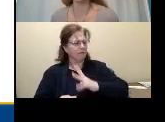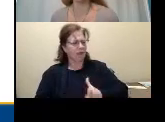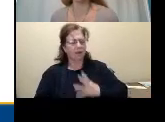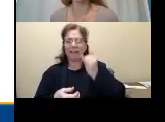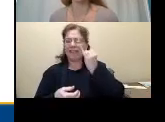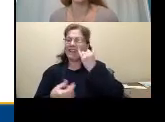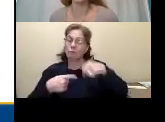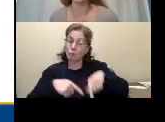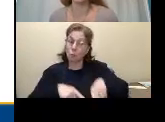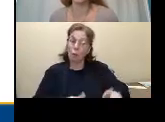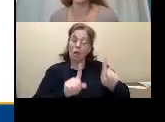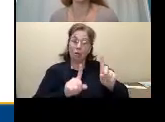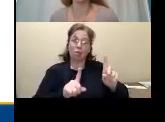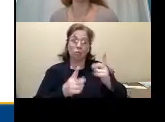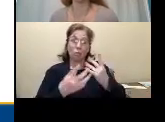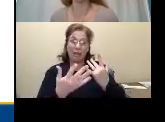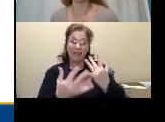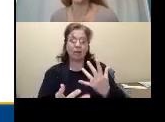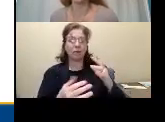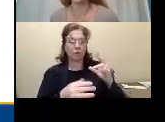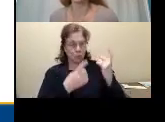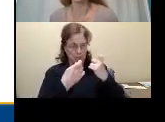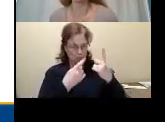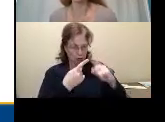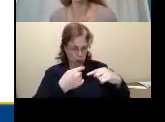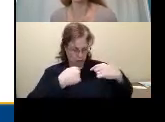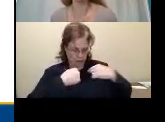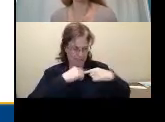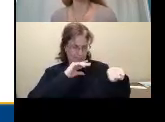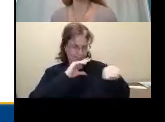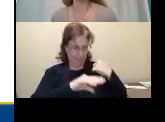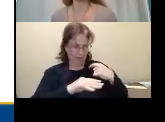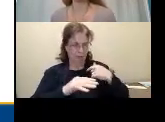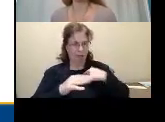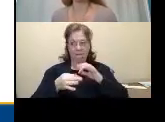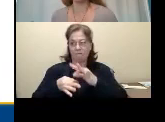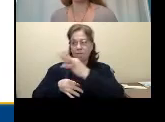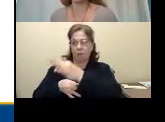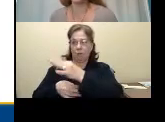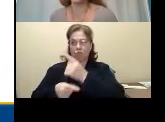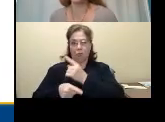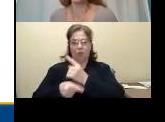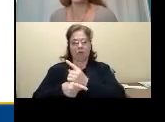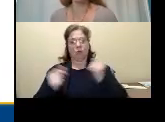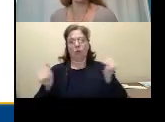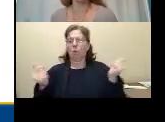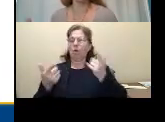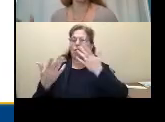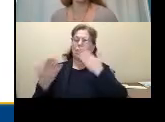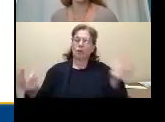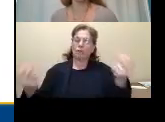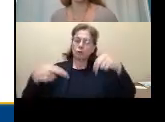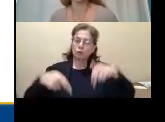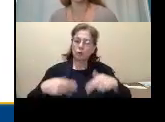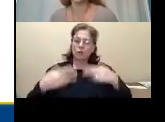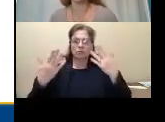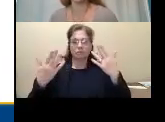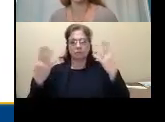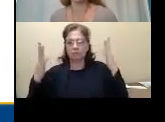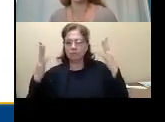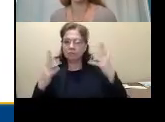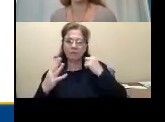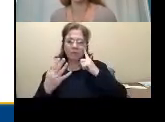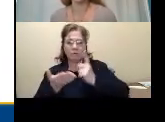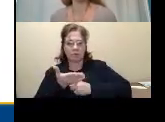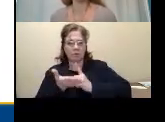meantime, please make sure to email me and I will forward them on as appropriate. So thank you everyone for joining us today for our community conversation